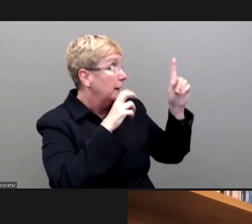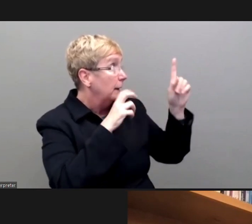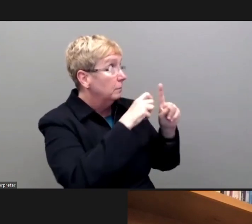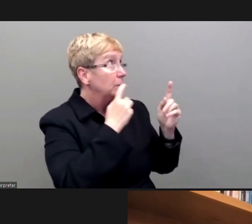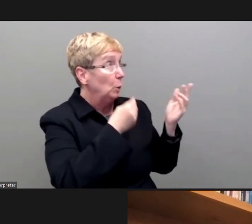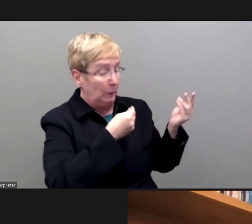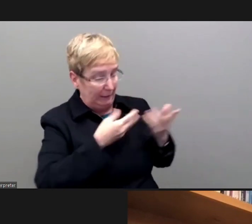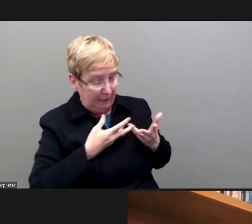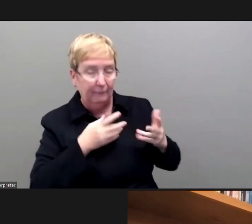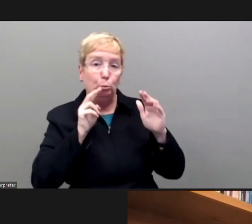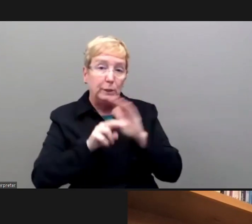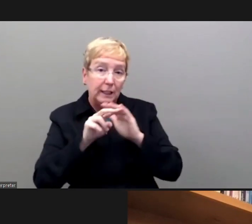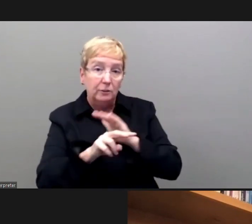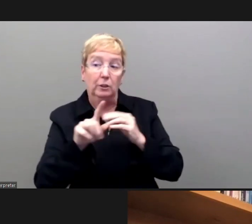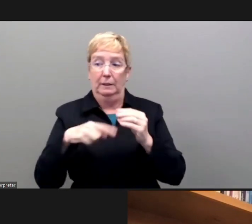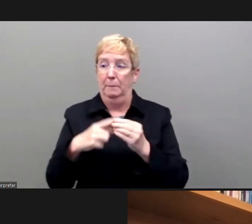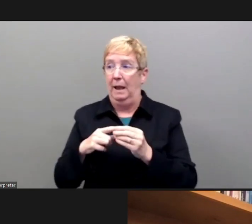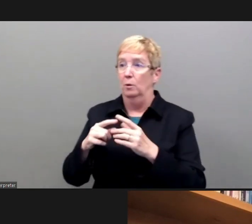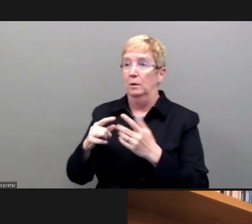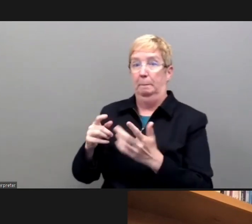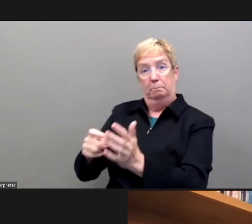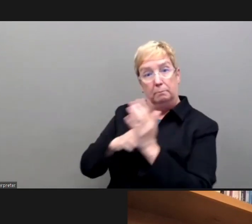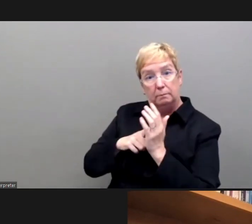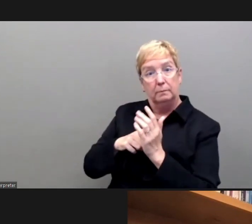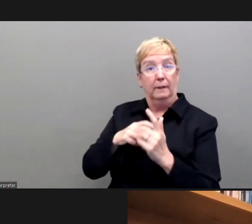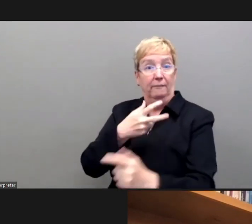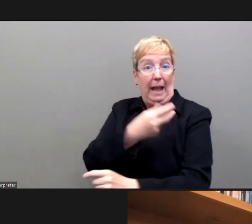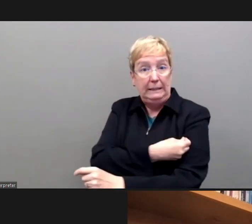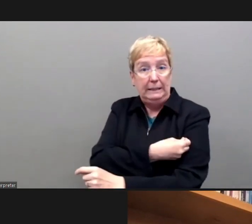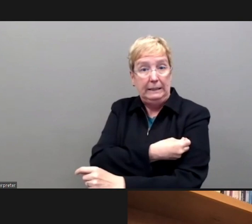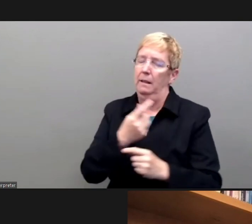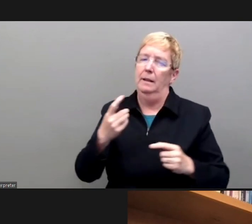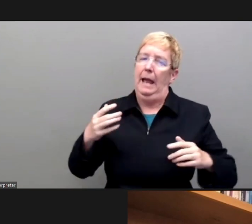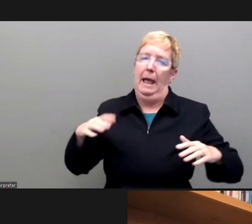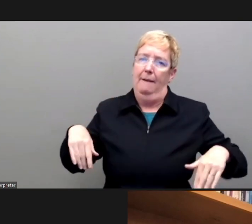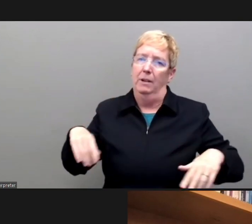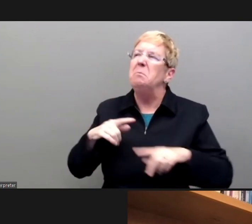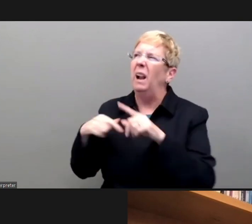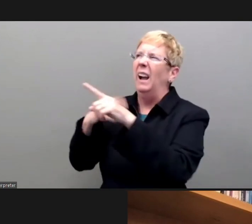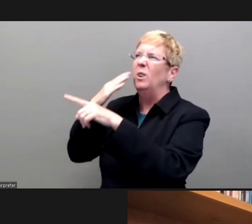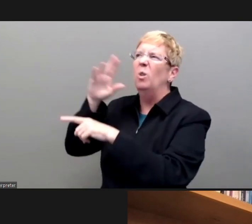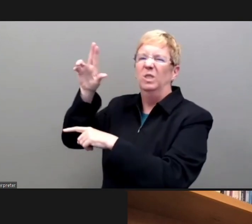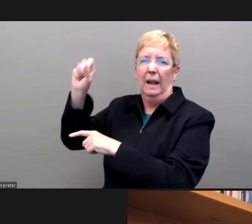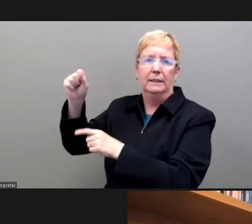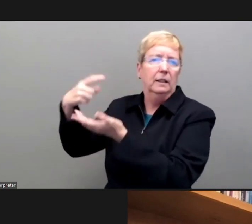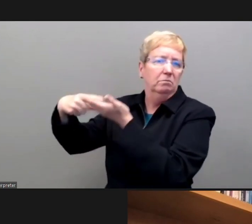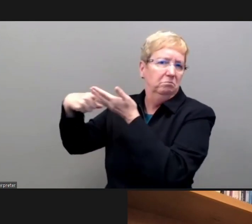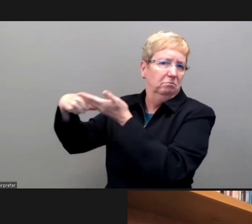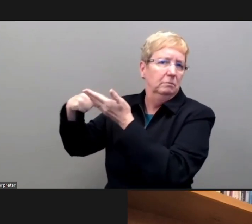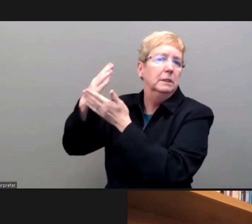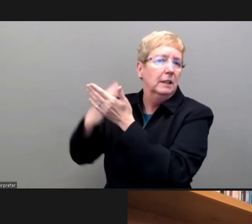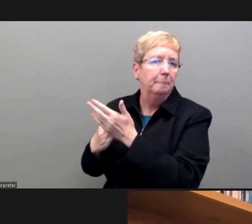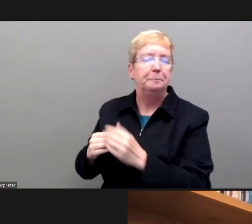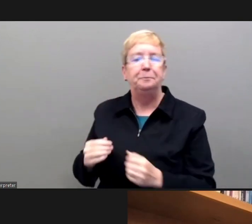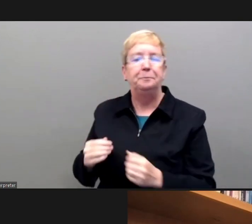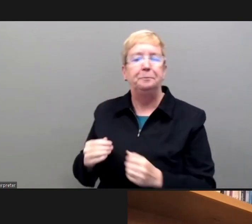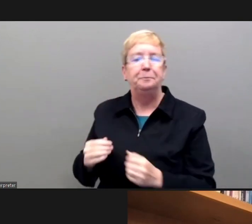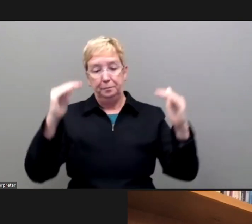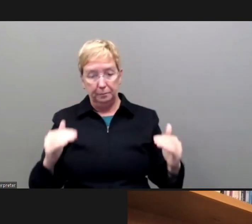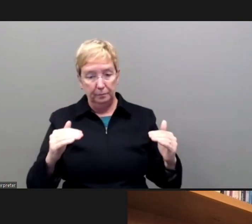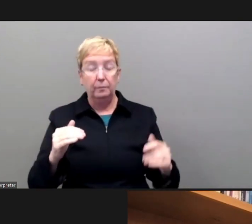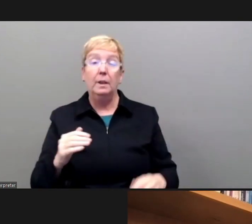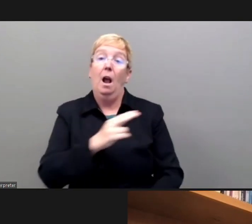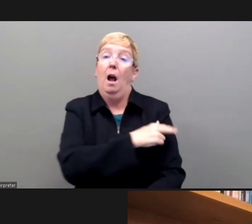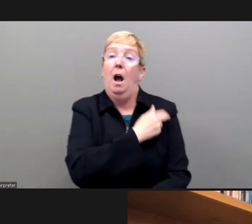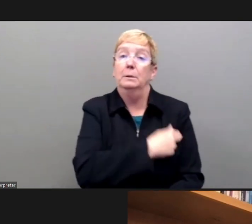but I know those conversations are occurring. Two, I can tell you that hospitals voluntarily are